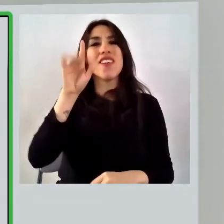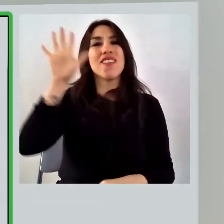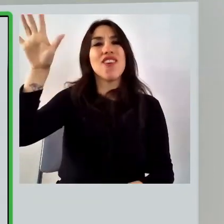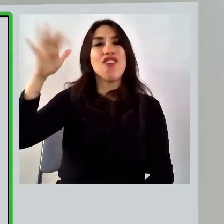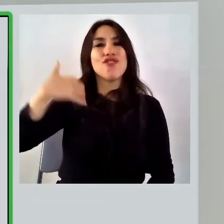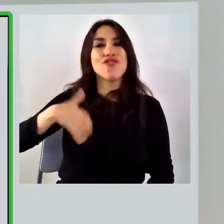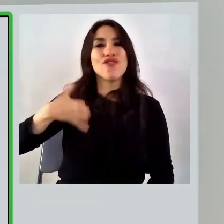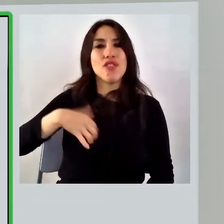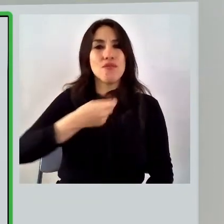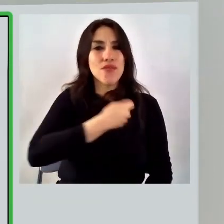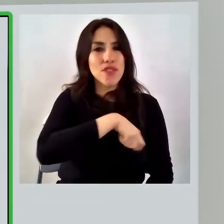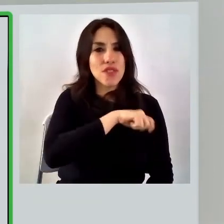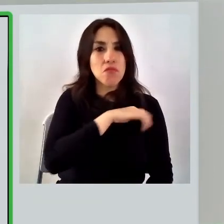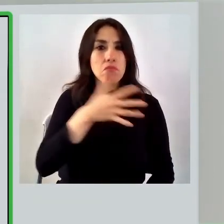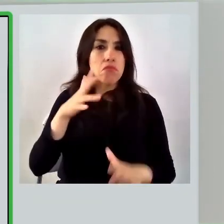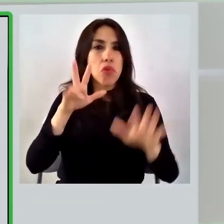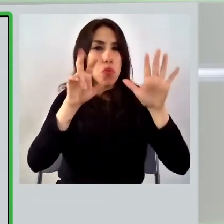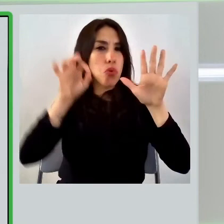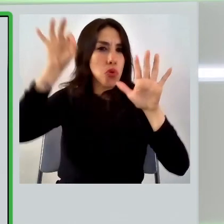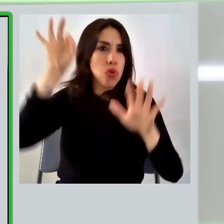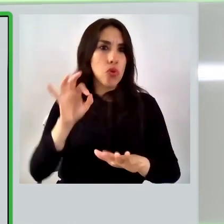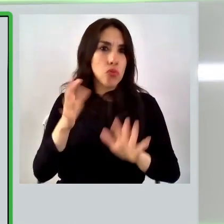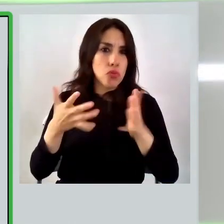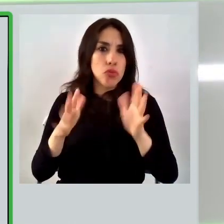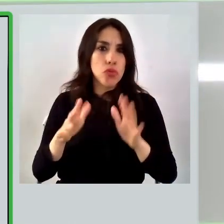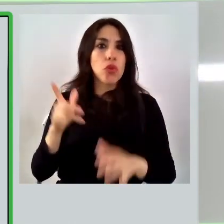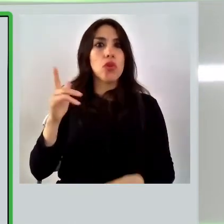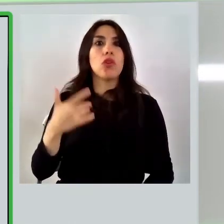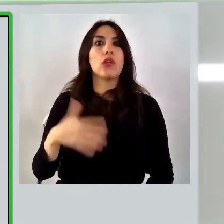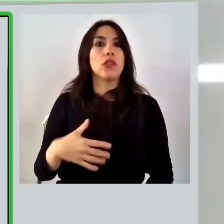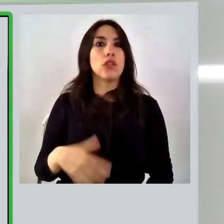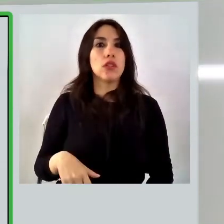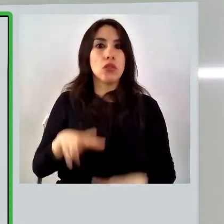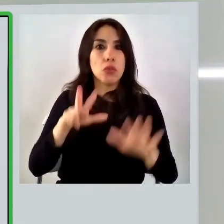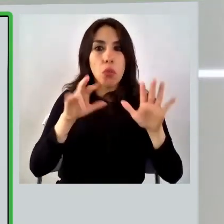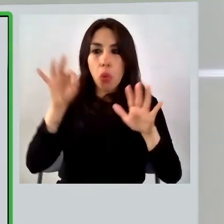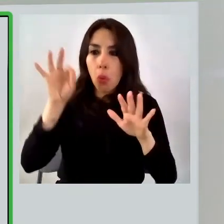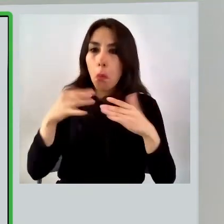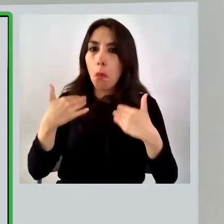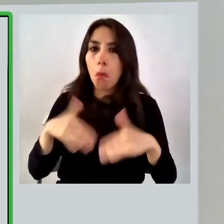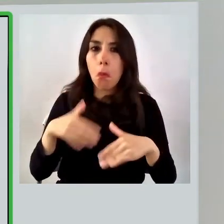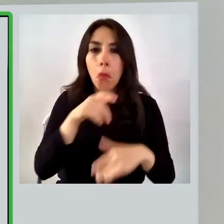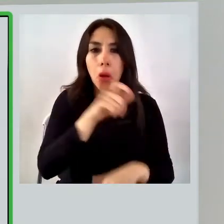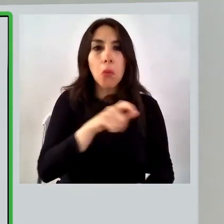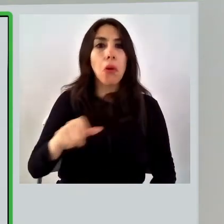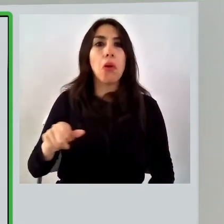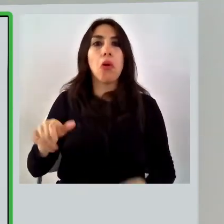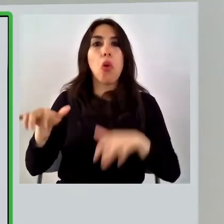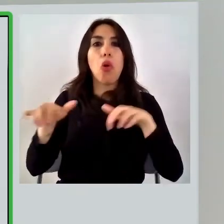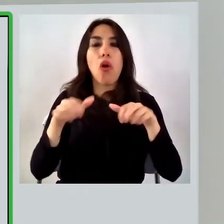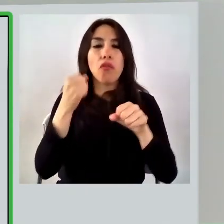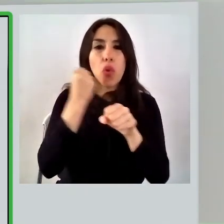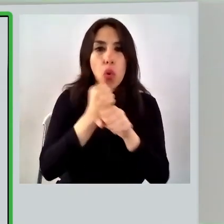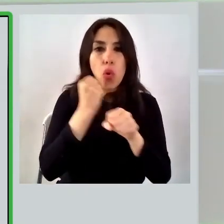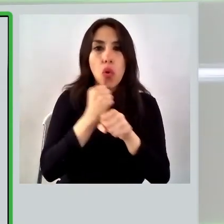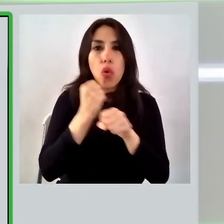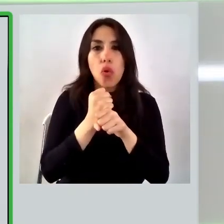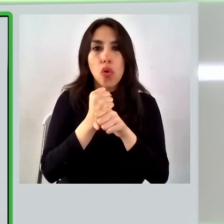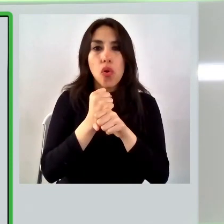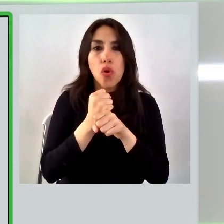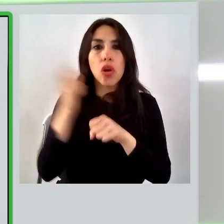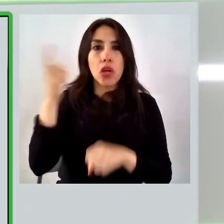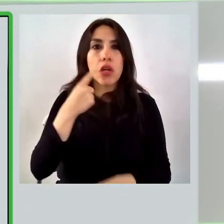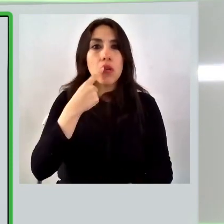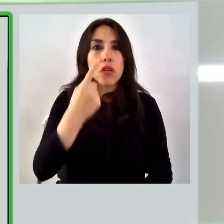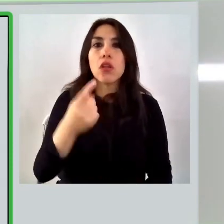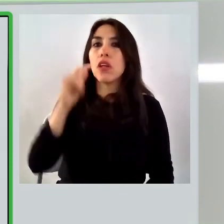yes, we do that. We provide the right technology, environment, and support. But that drops to just 42%